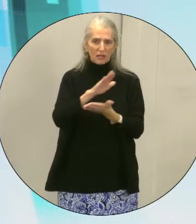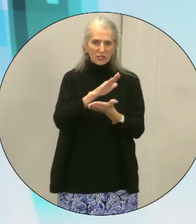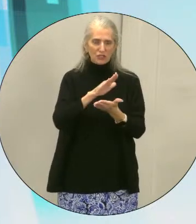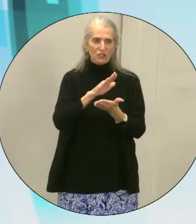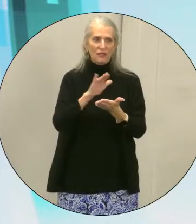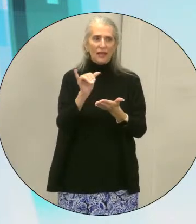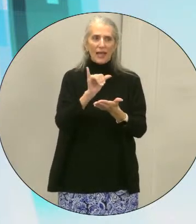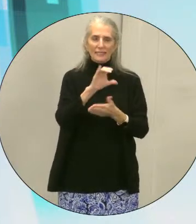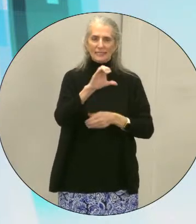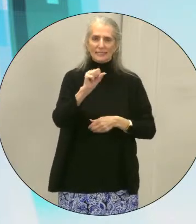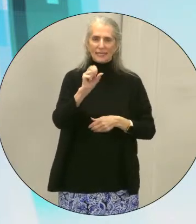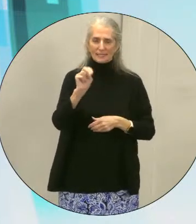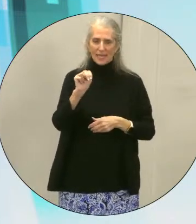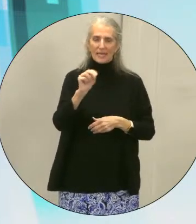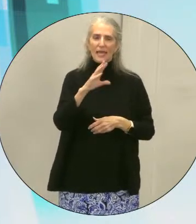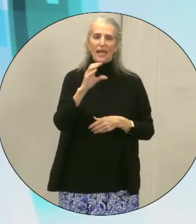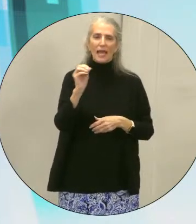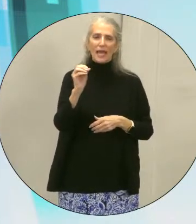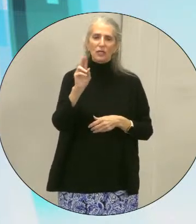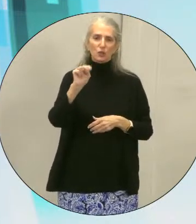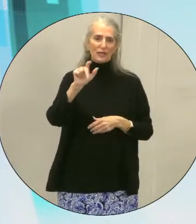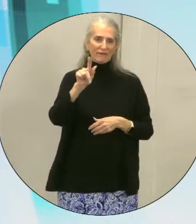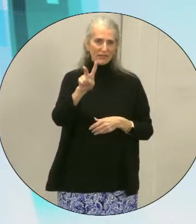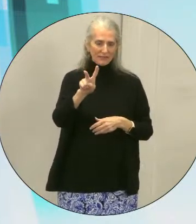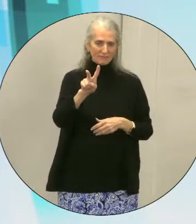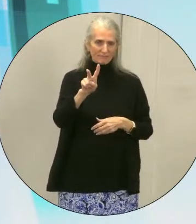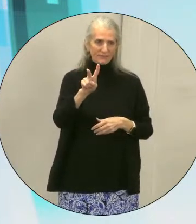at the CSN and also UNLV.